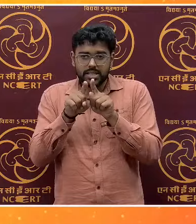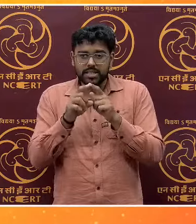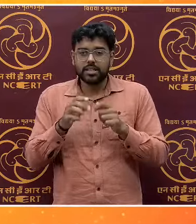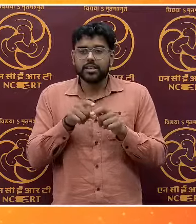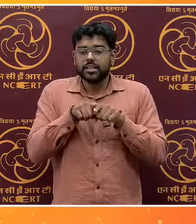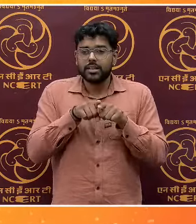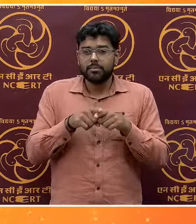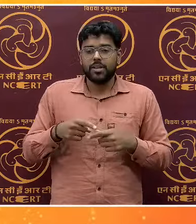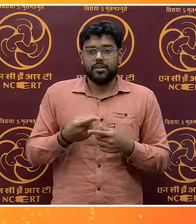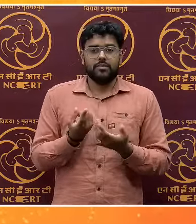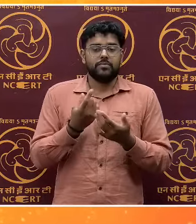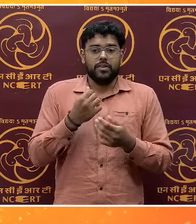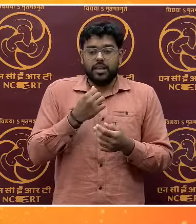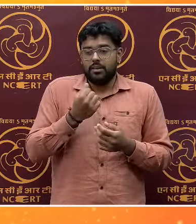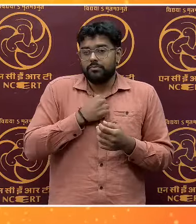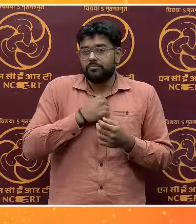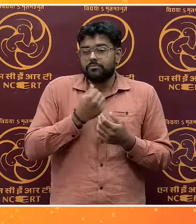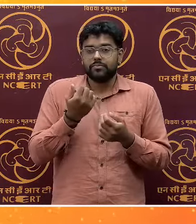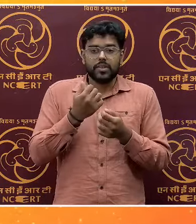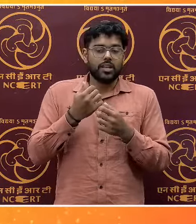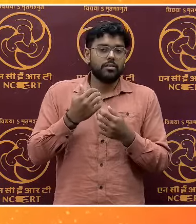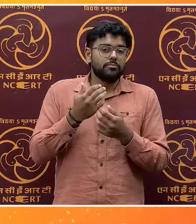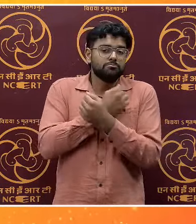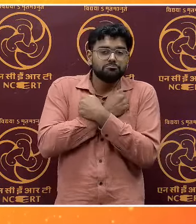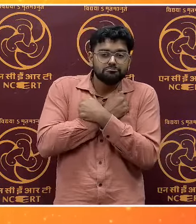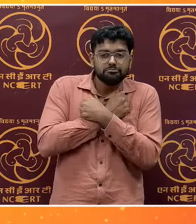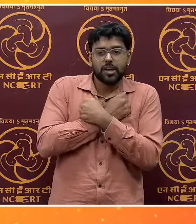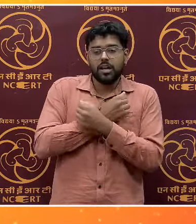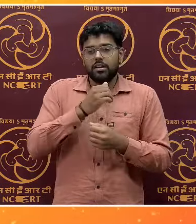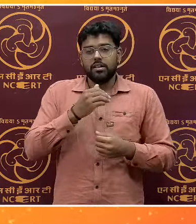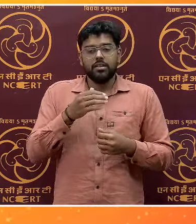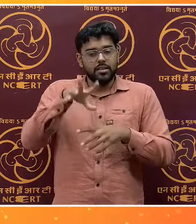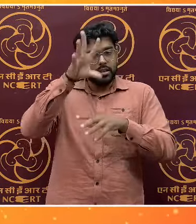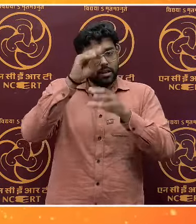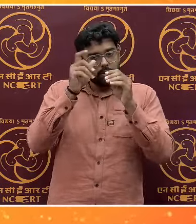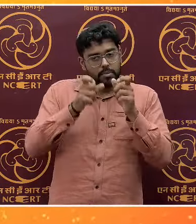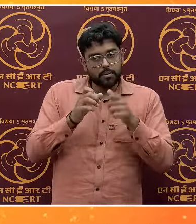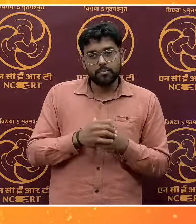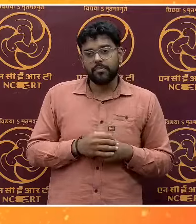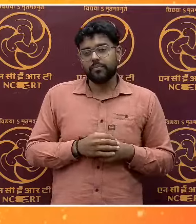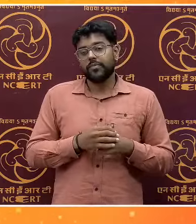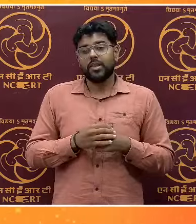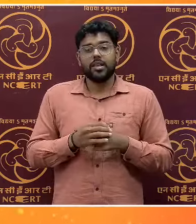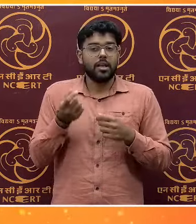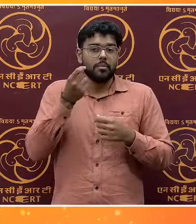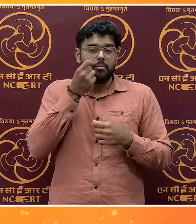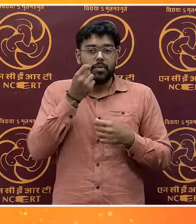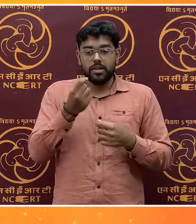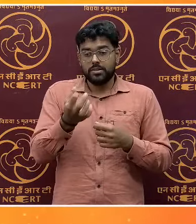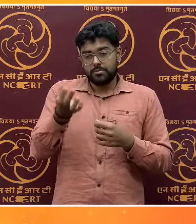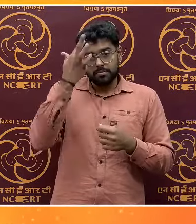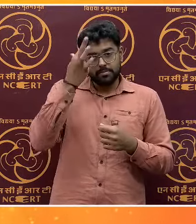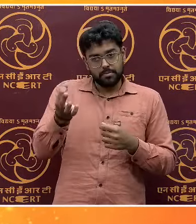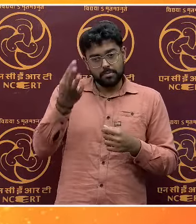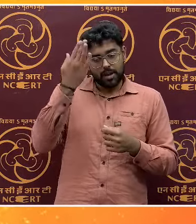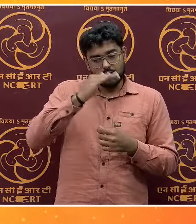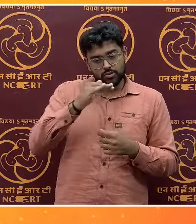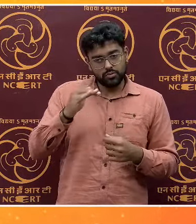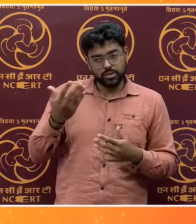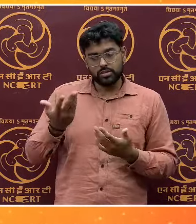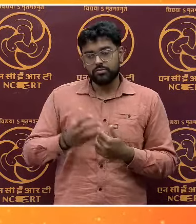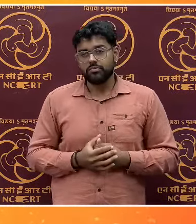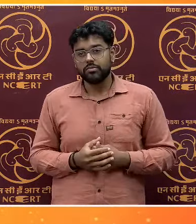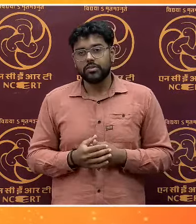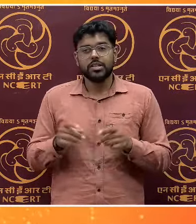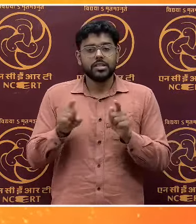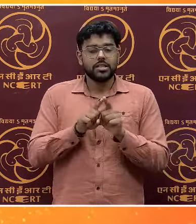lovely learners. Lovely learners, Yeah, pretty smart parrot, students, pretty parrot. smart students out there. Yeah, Okay, my love is like